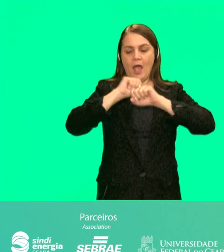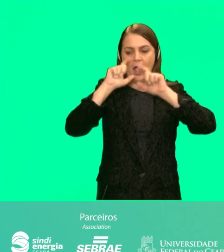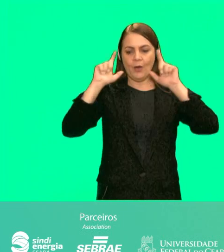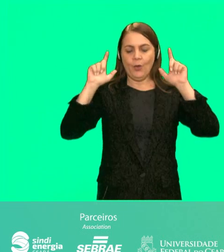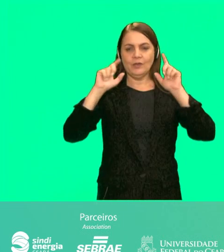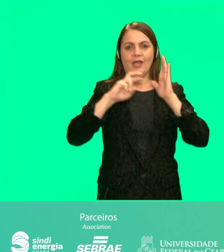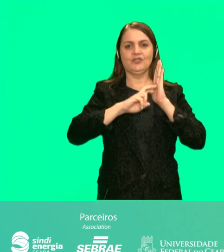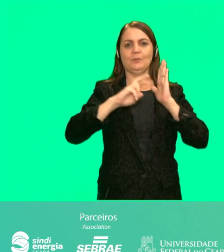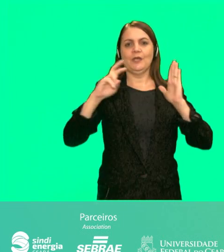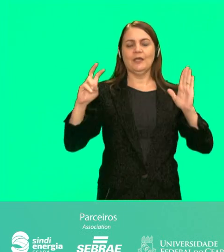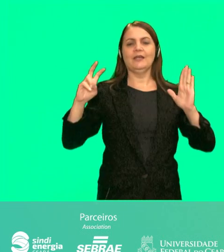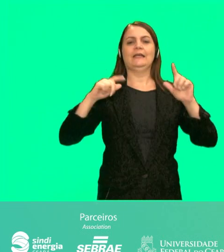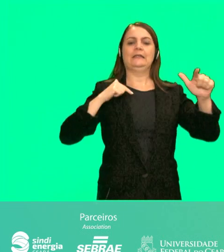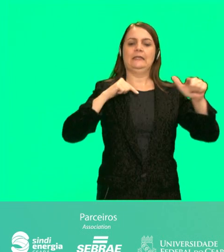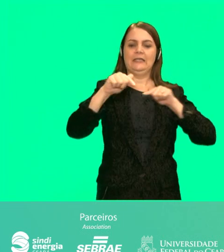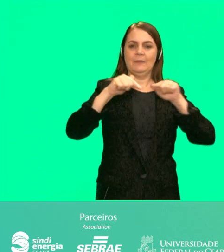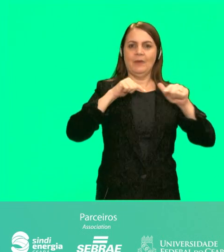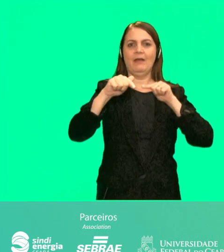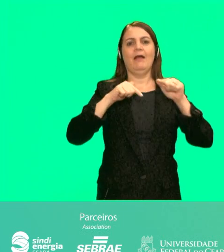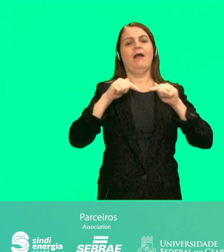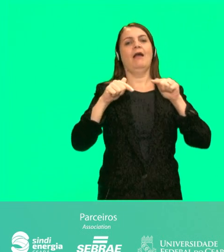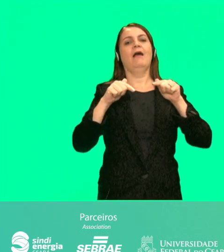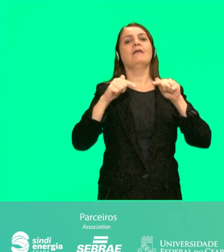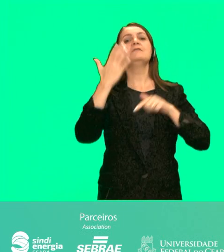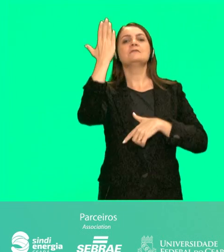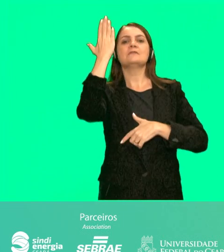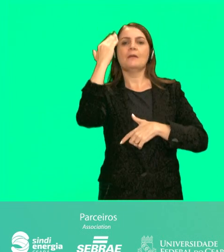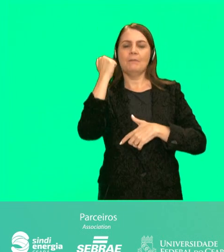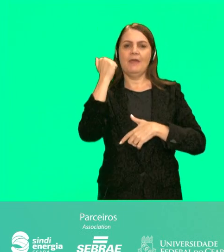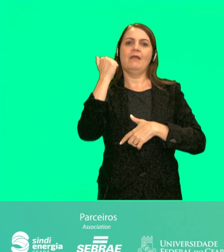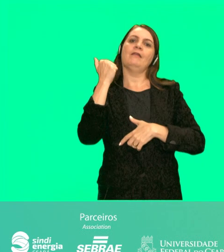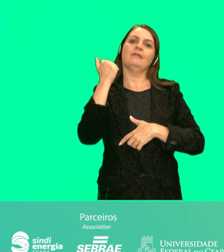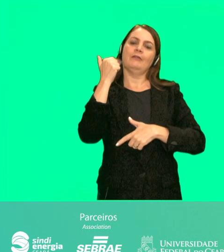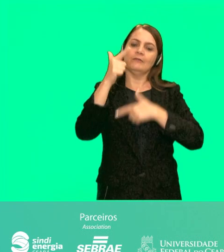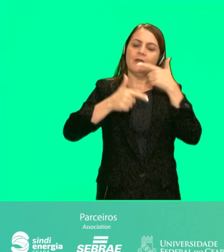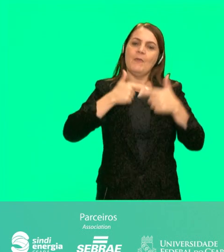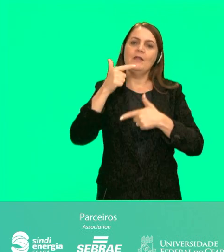that we are working towards a better world in the future.